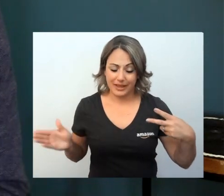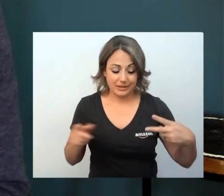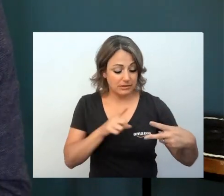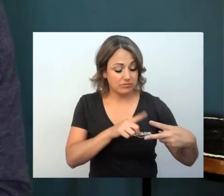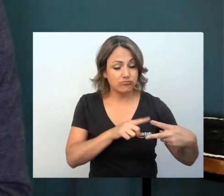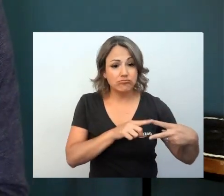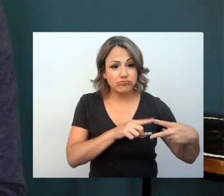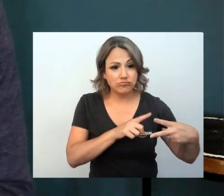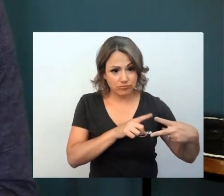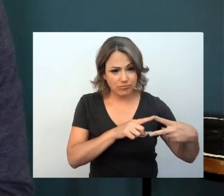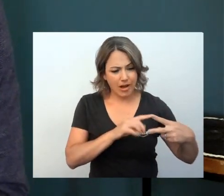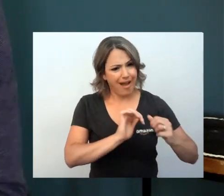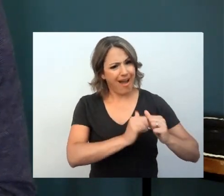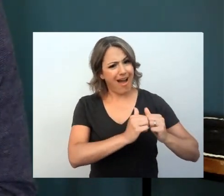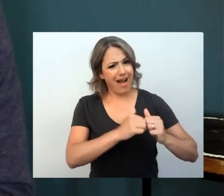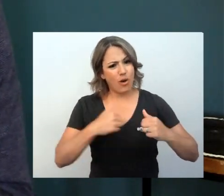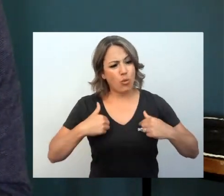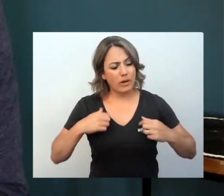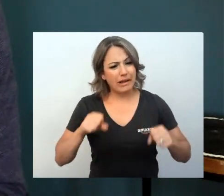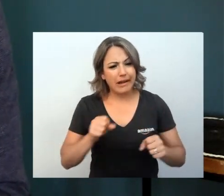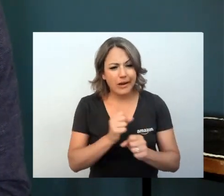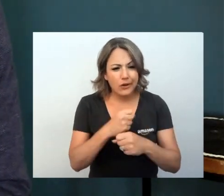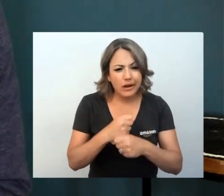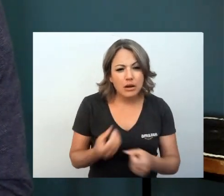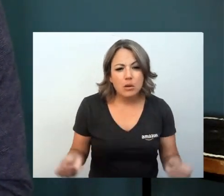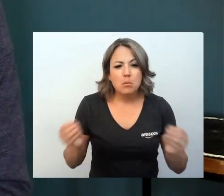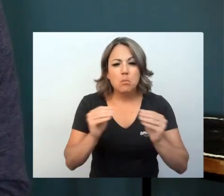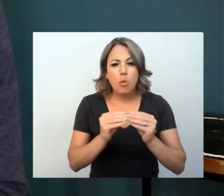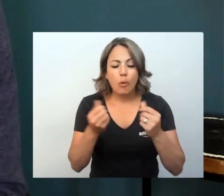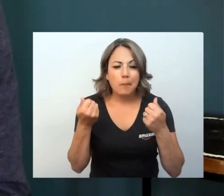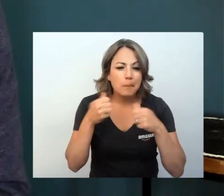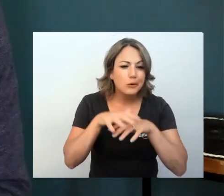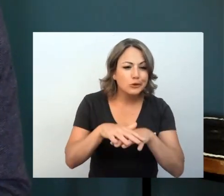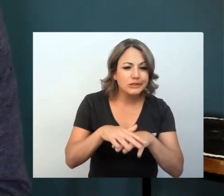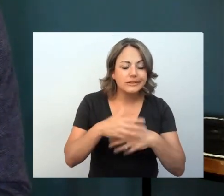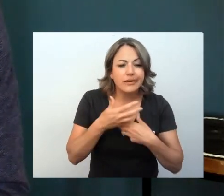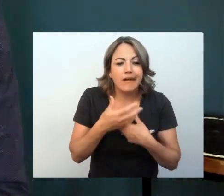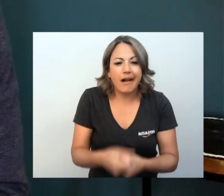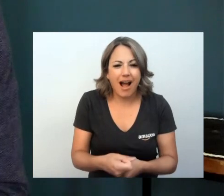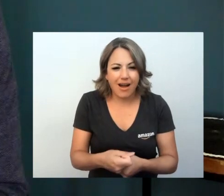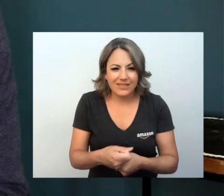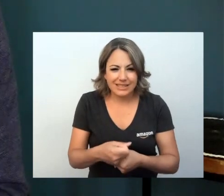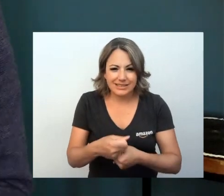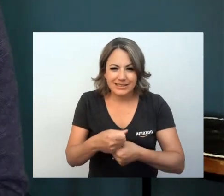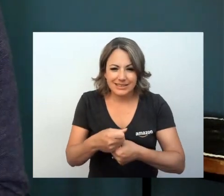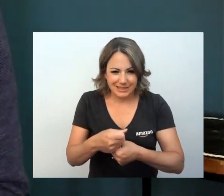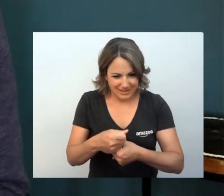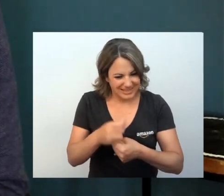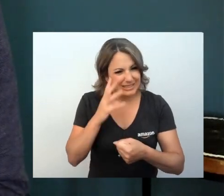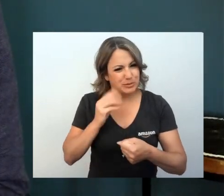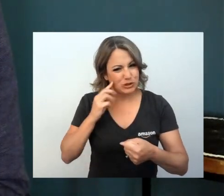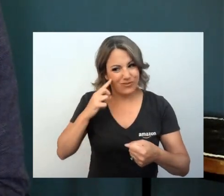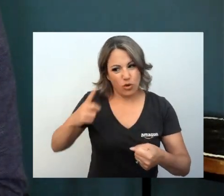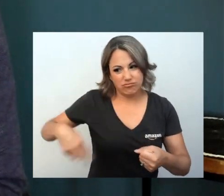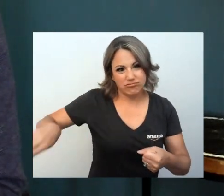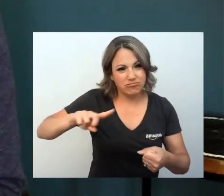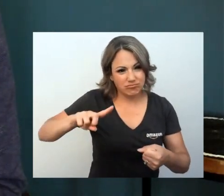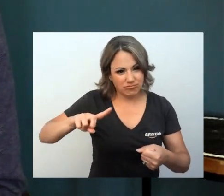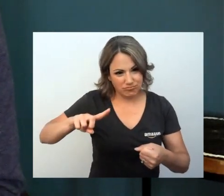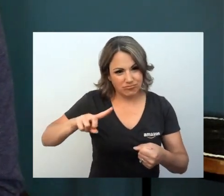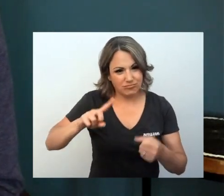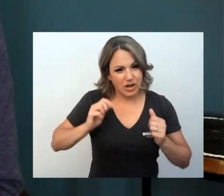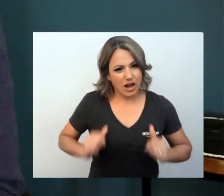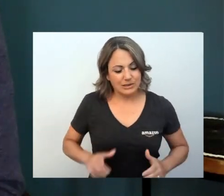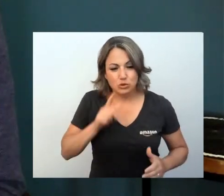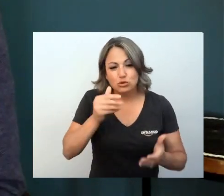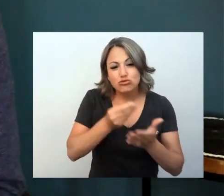questions. First is, how can we create a more immersive, confidence-inspiring experience for customers that are shopping for